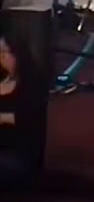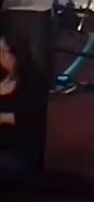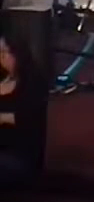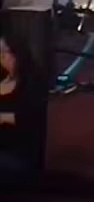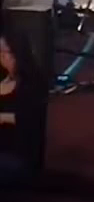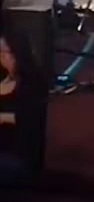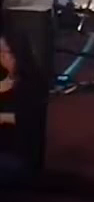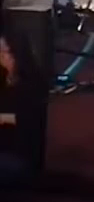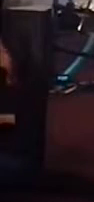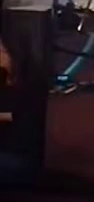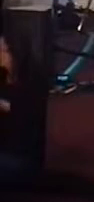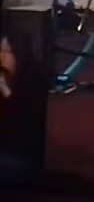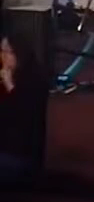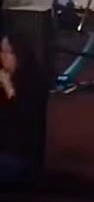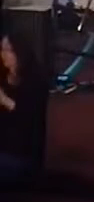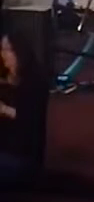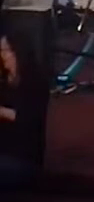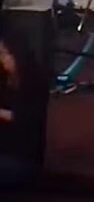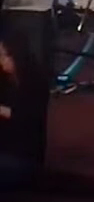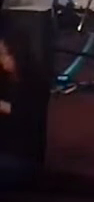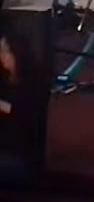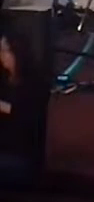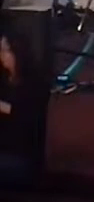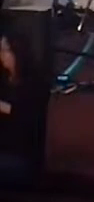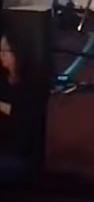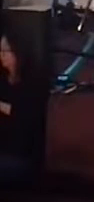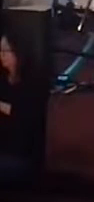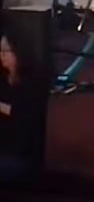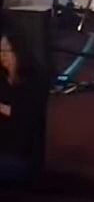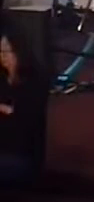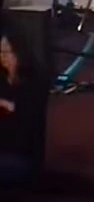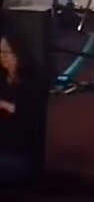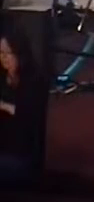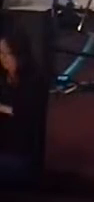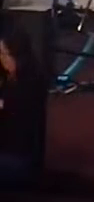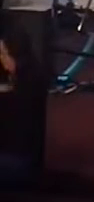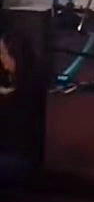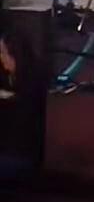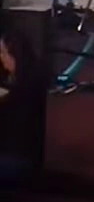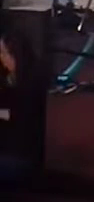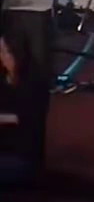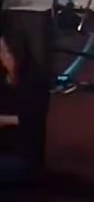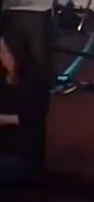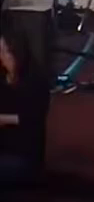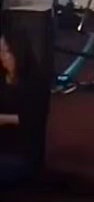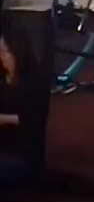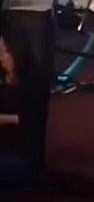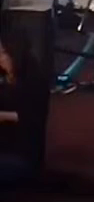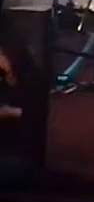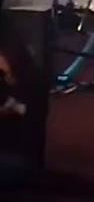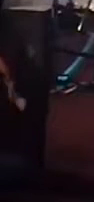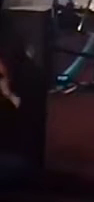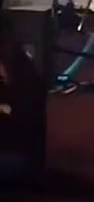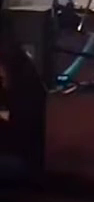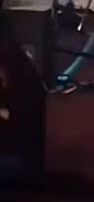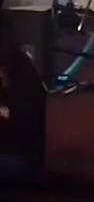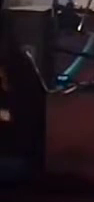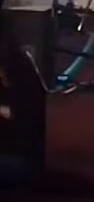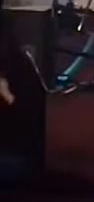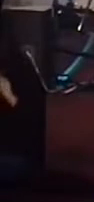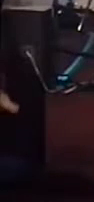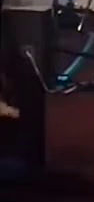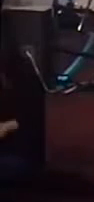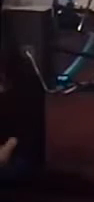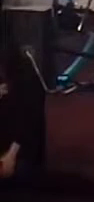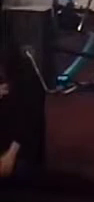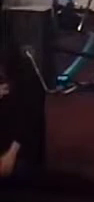shortcomings. And I remember sitting there at the table. I got from the table. I fell on my knees. I was crying. I was convicted.